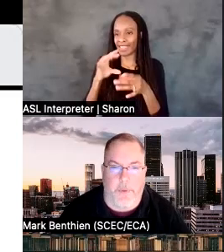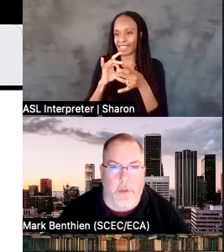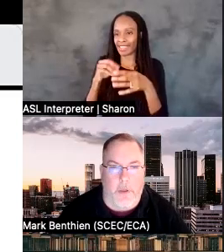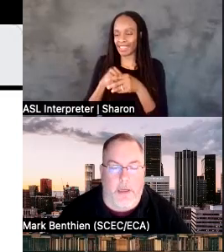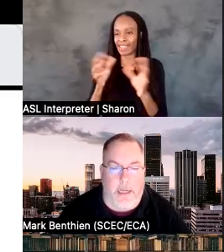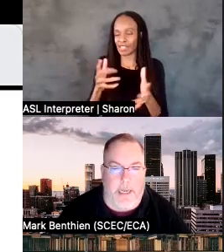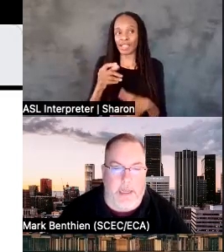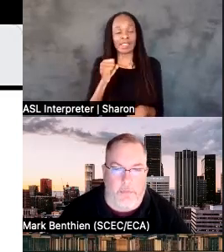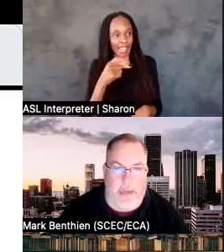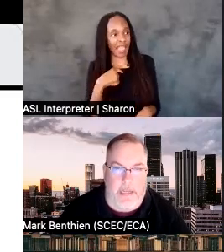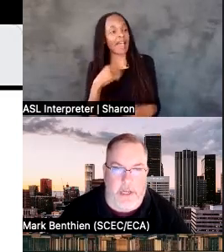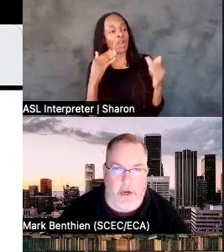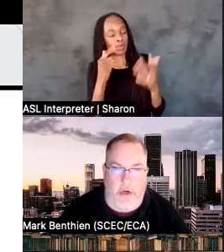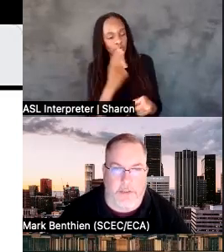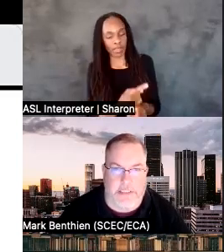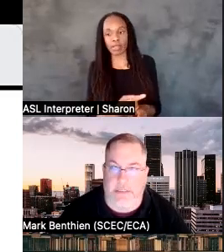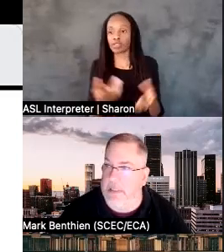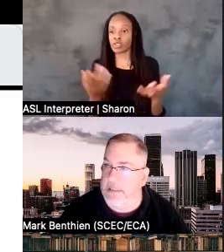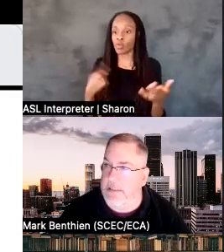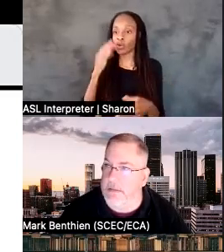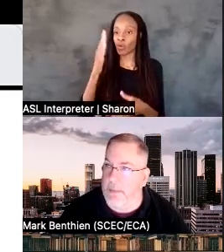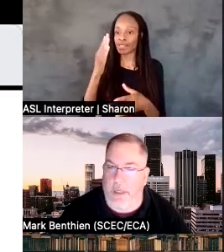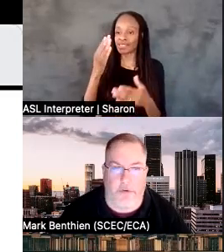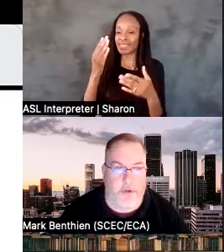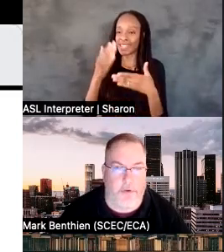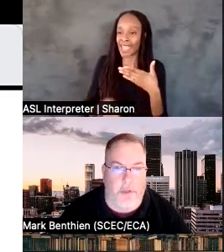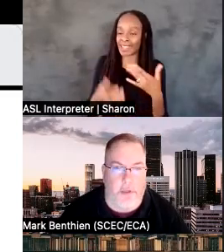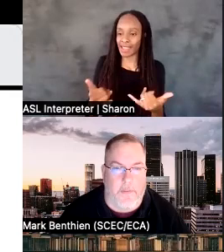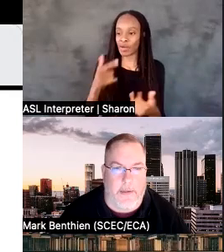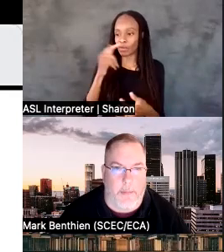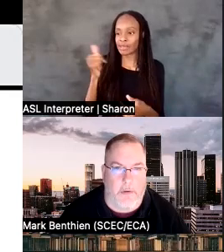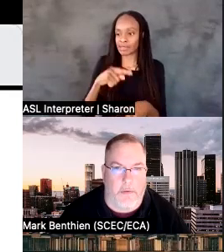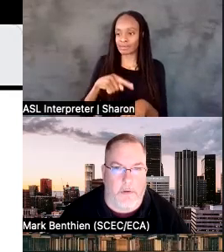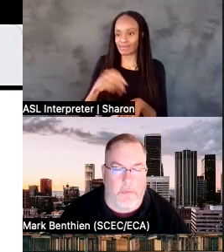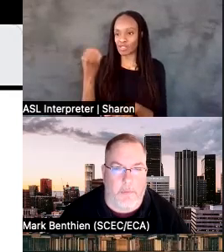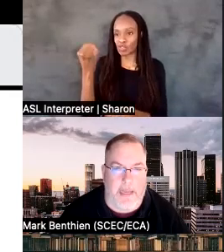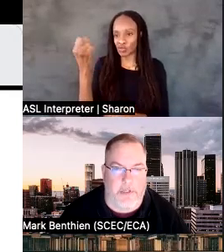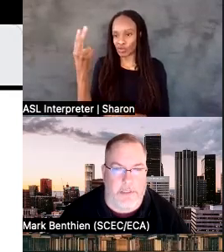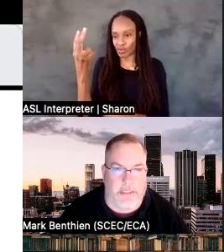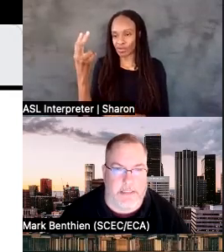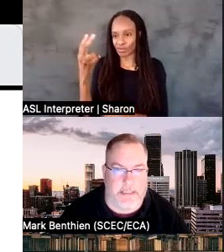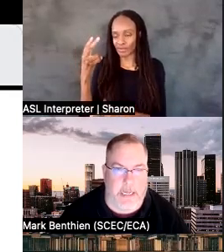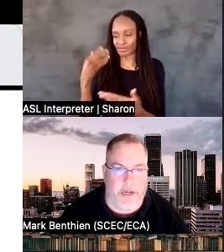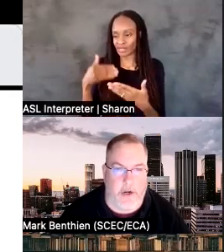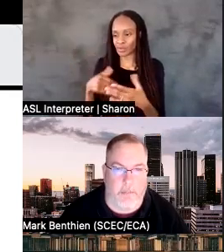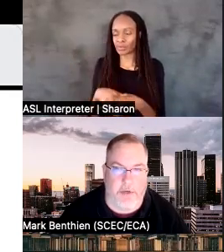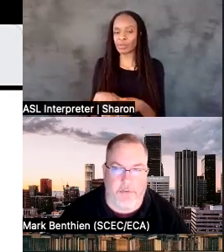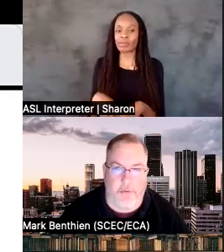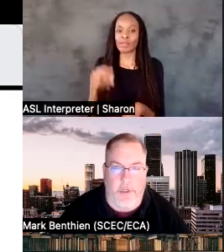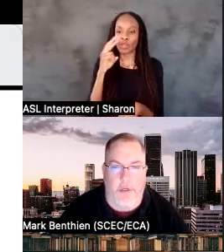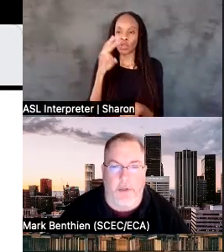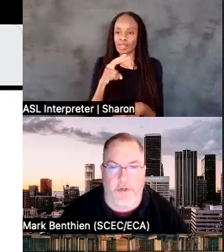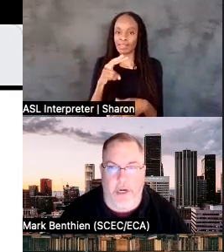you. Uh-huh. As we end here, just as it's coming on noon, think about what we have on the slide here, and